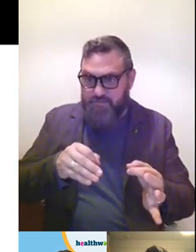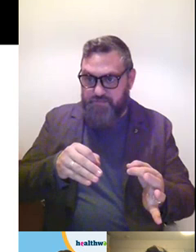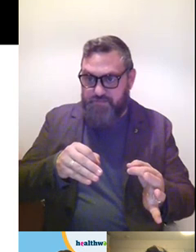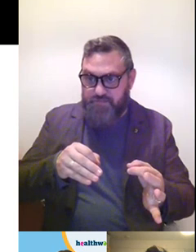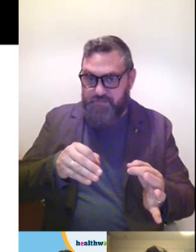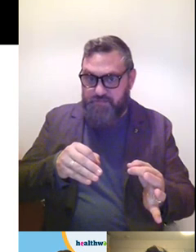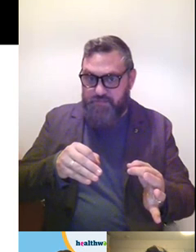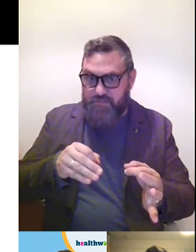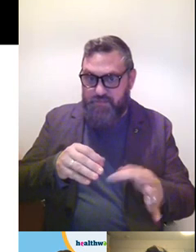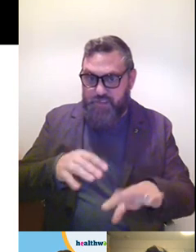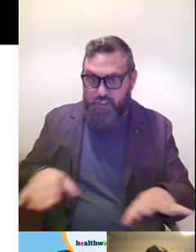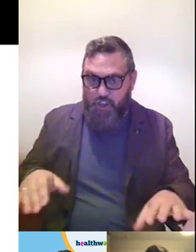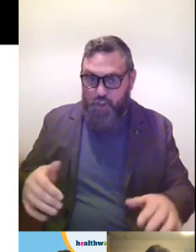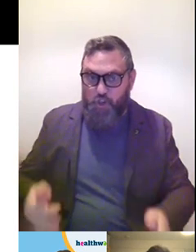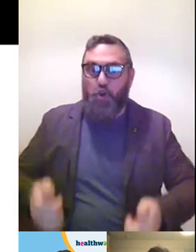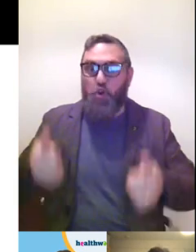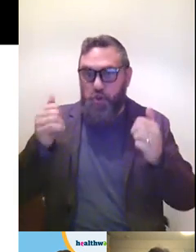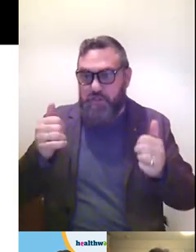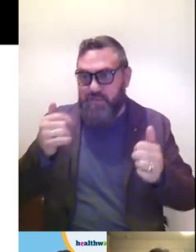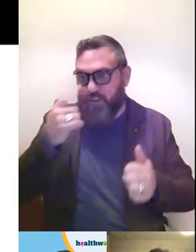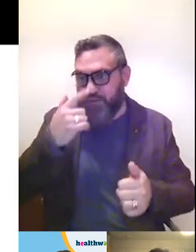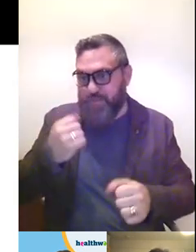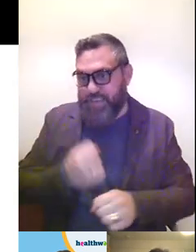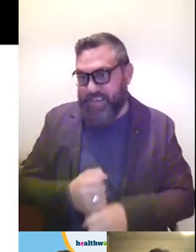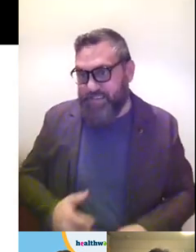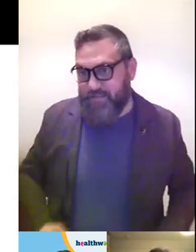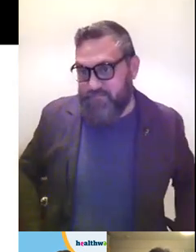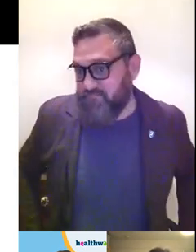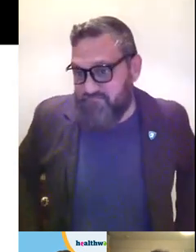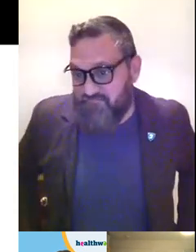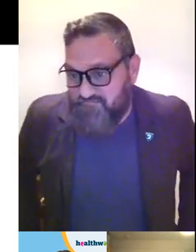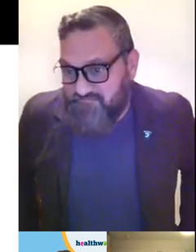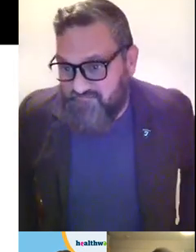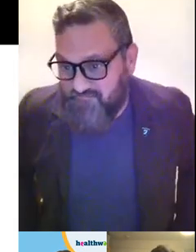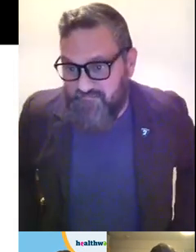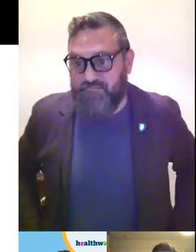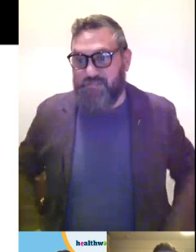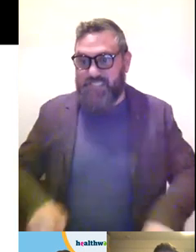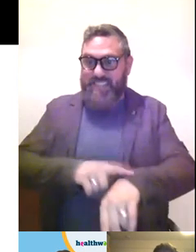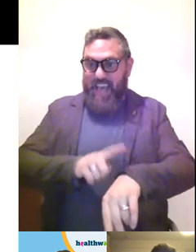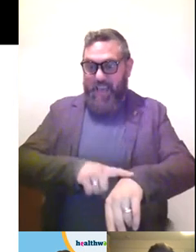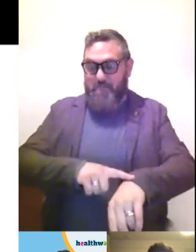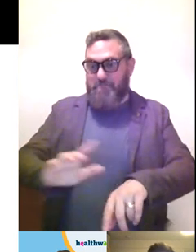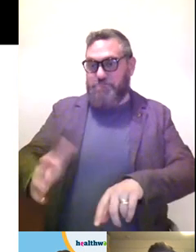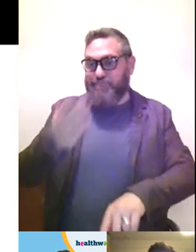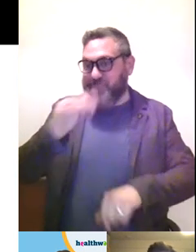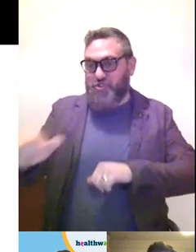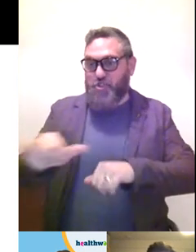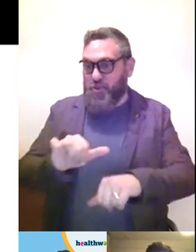isn't as good as we would like it to have been, really. The timescales in particular have been much shorter than we would have liked.